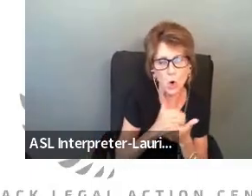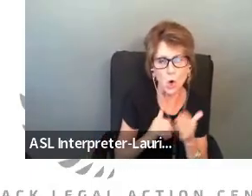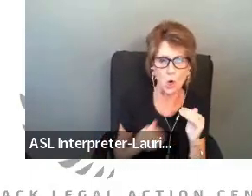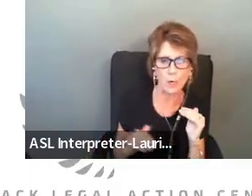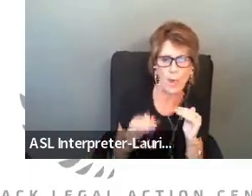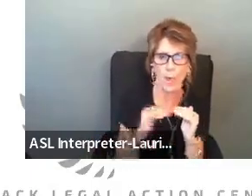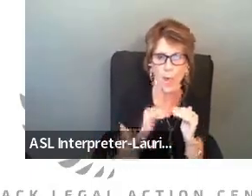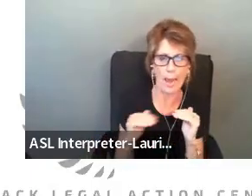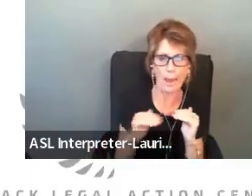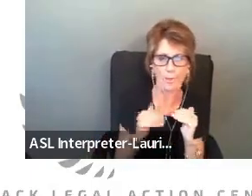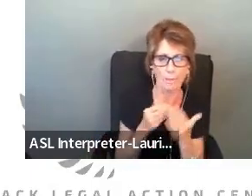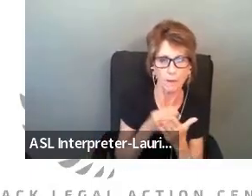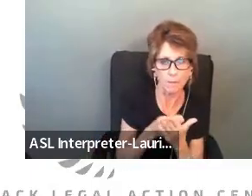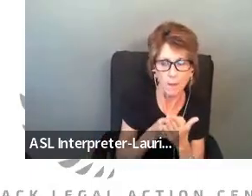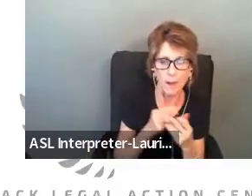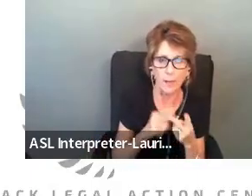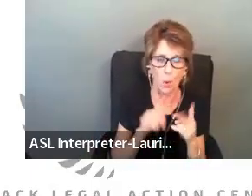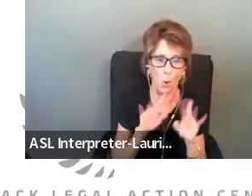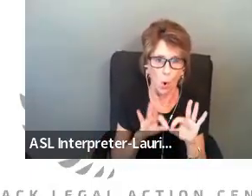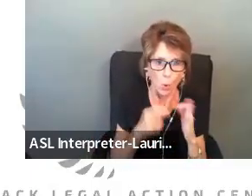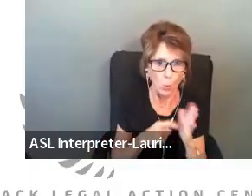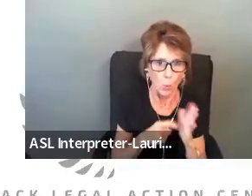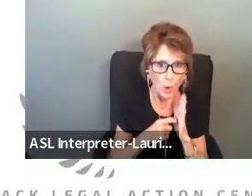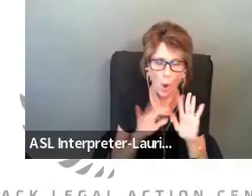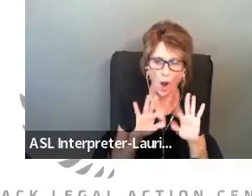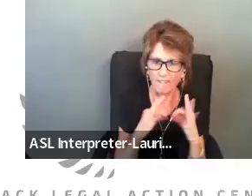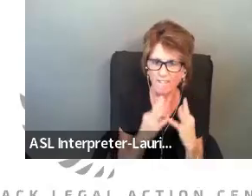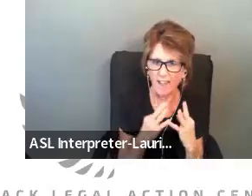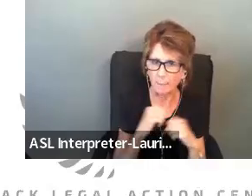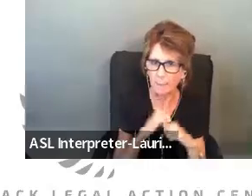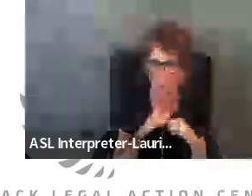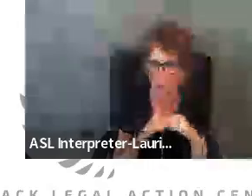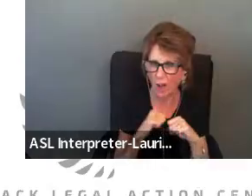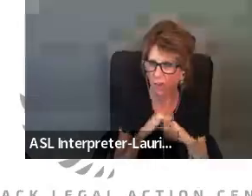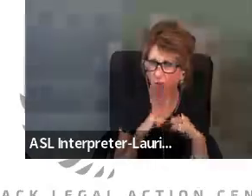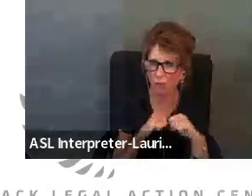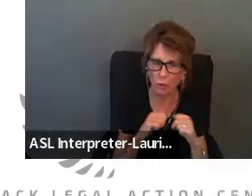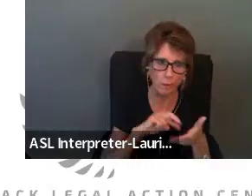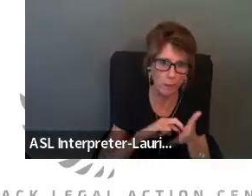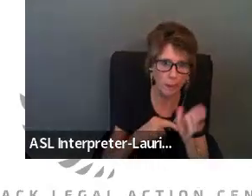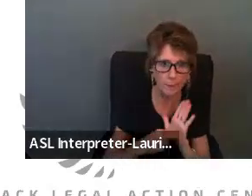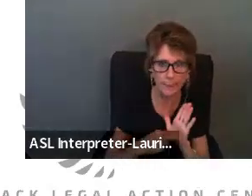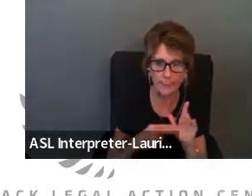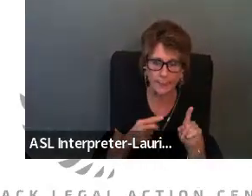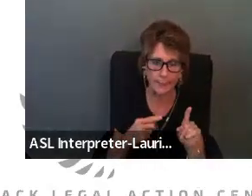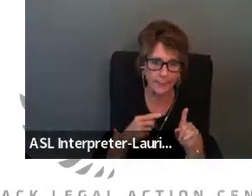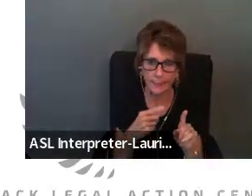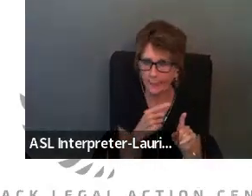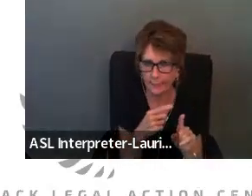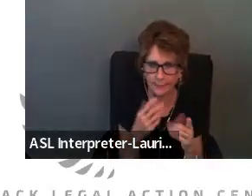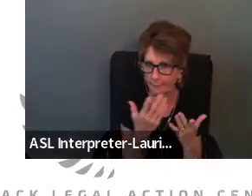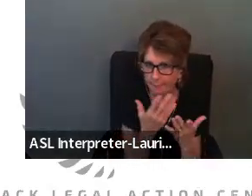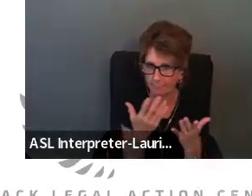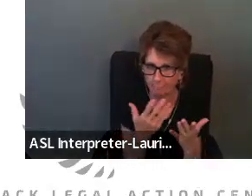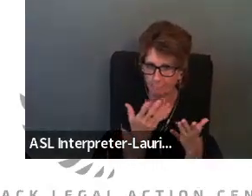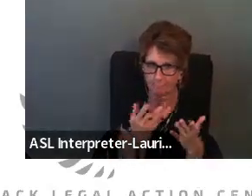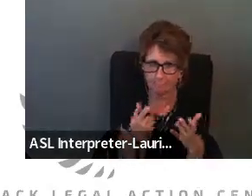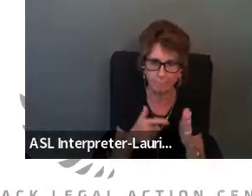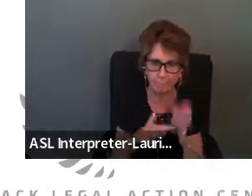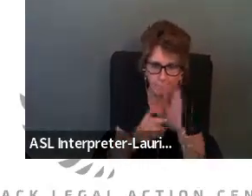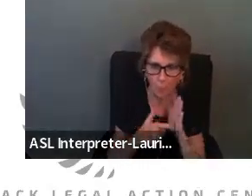particular family structure, or what family structure may have been contrary to the code in any event,